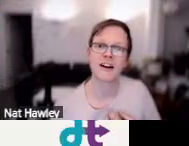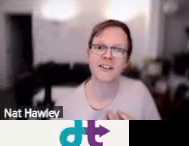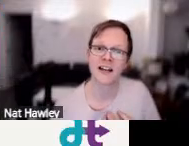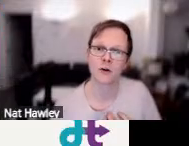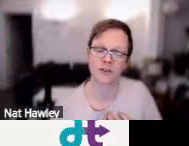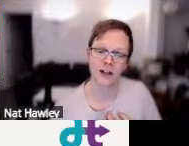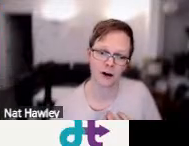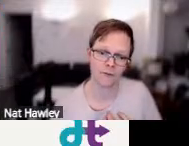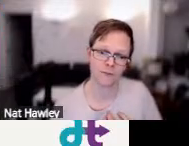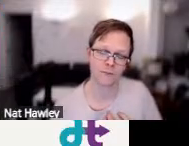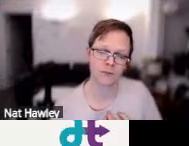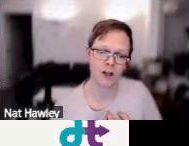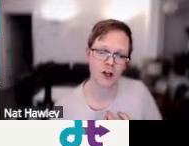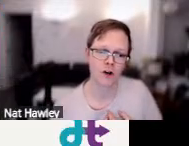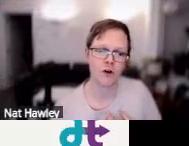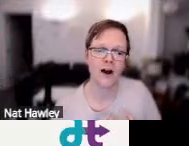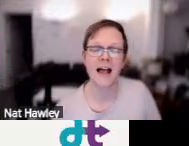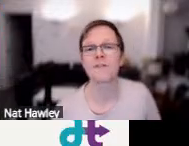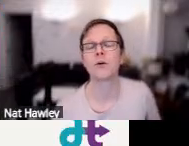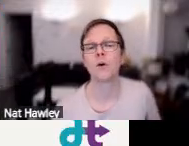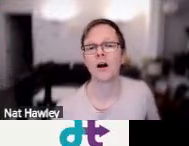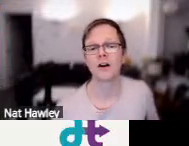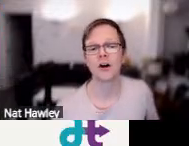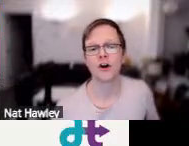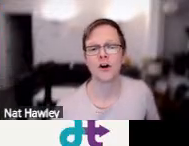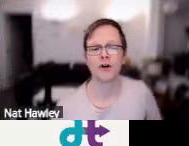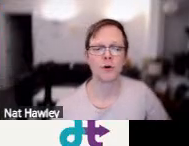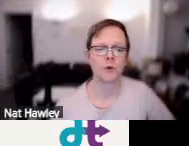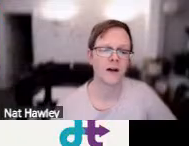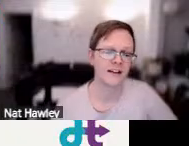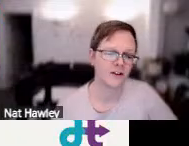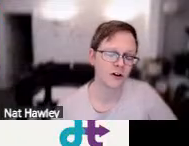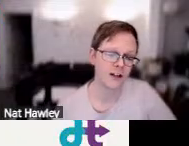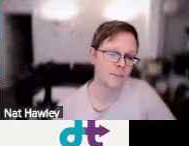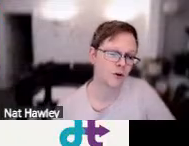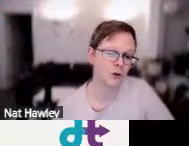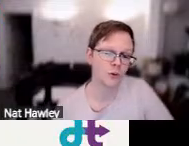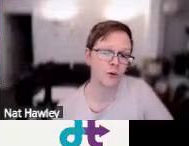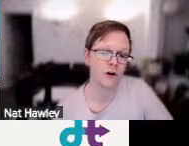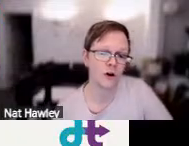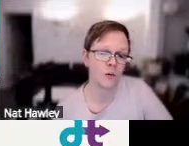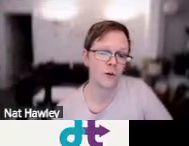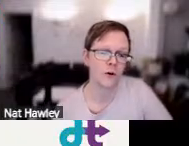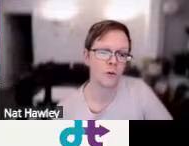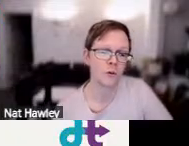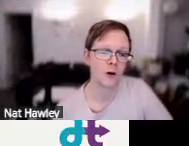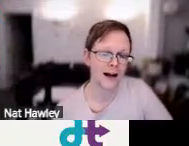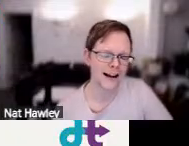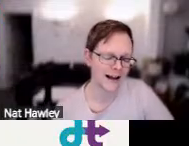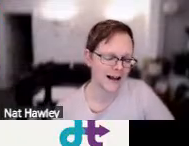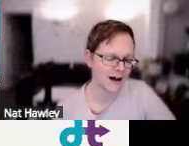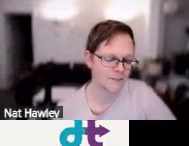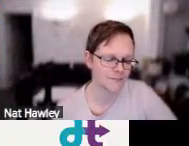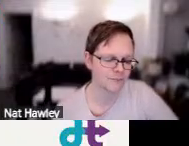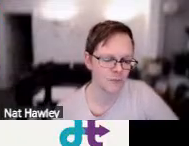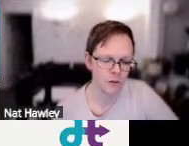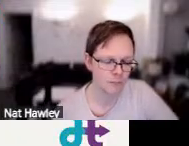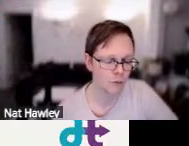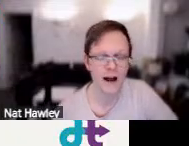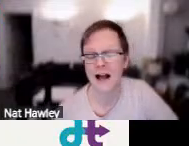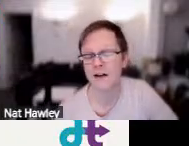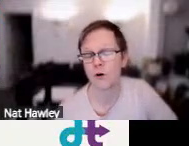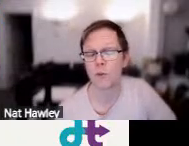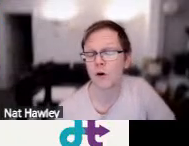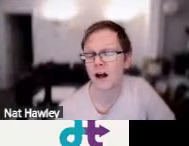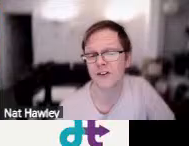would resonate yourself. Not everyone who is neurotypical will um,